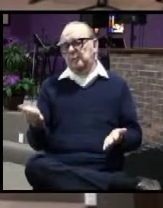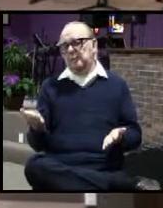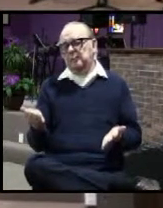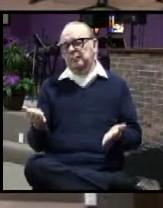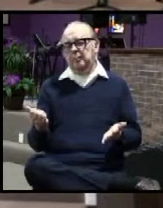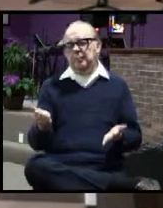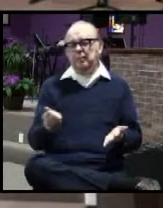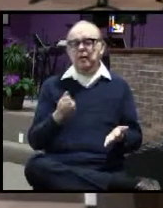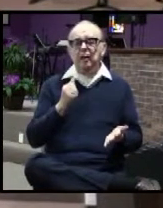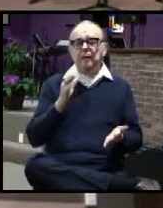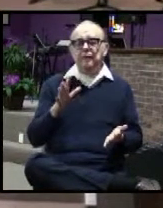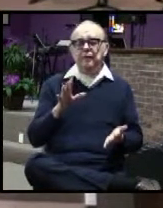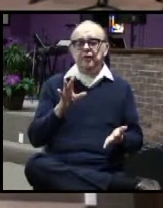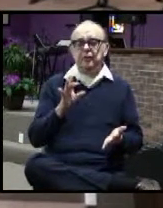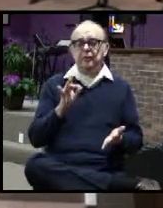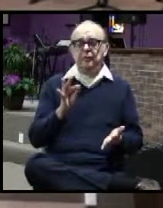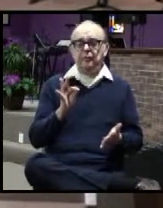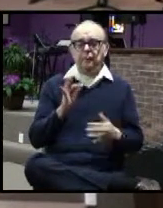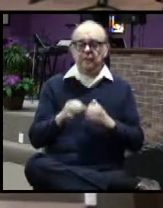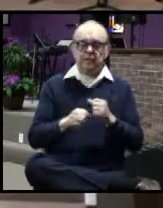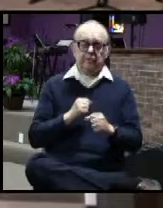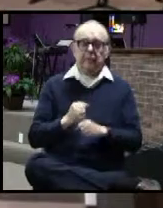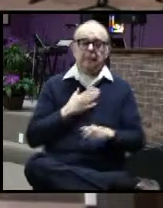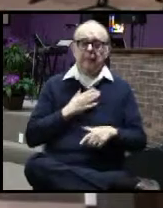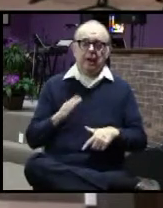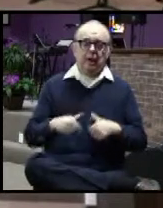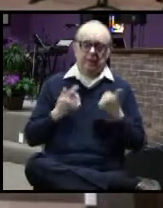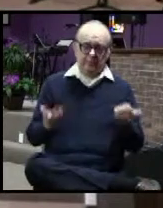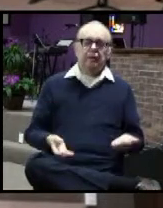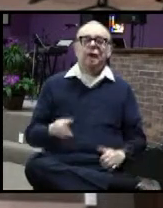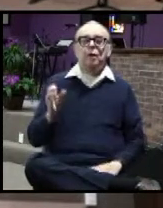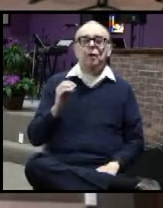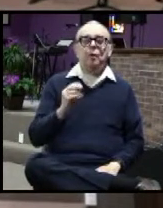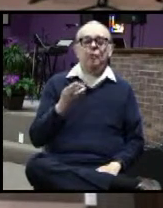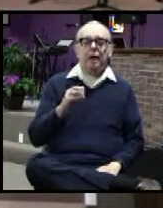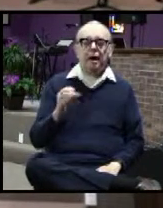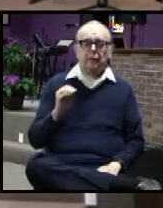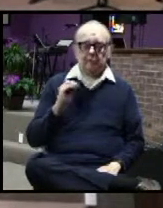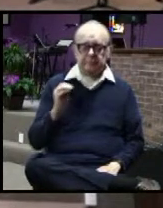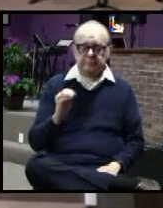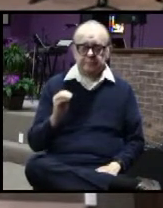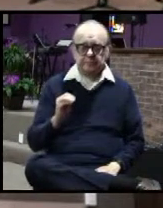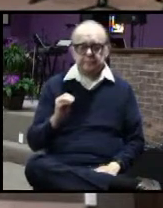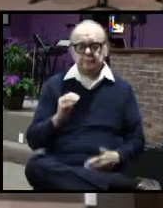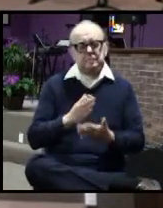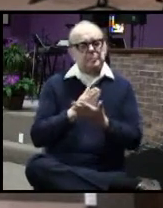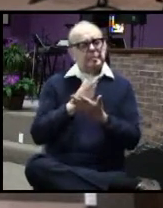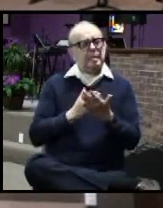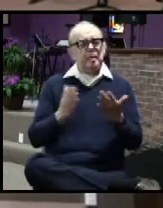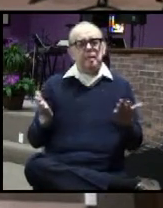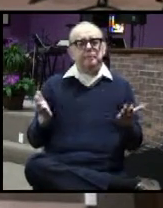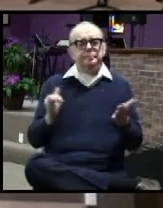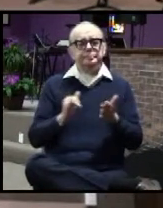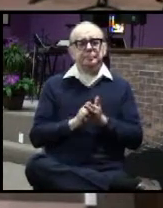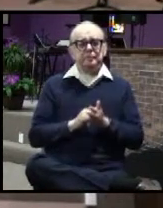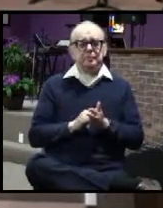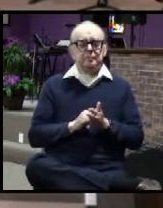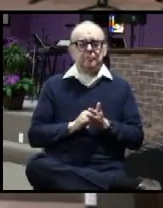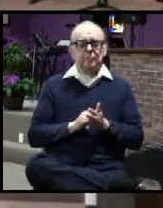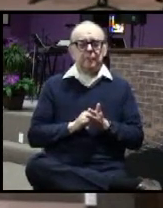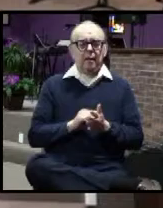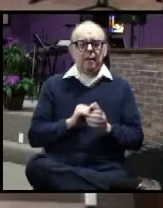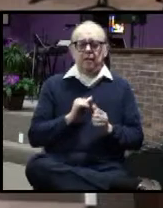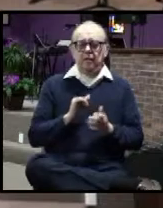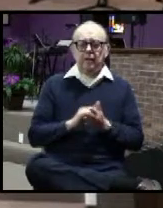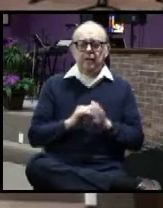54 years of my life in Ohio. And so there's some things that are kind of consistent all across